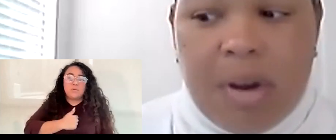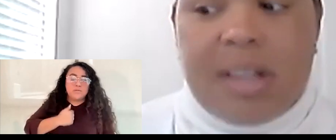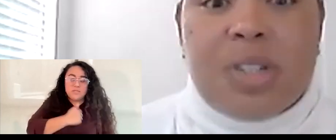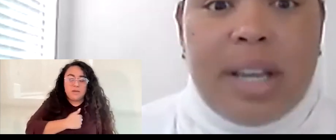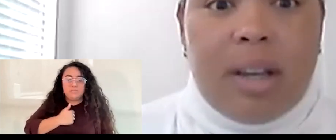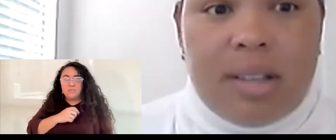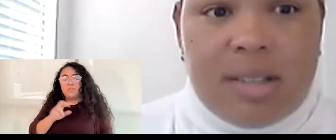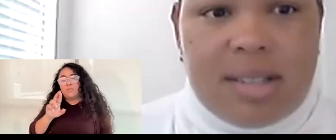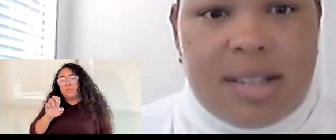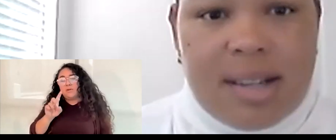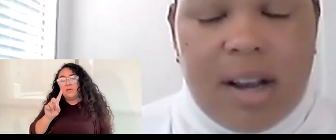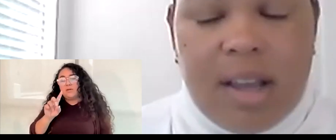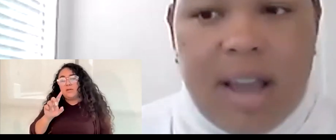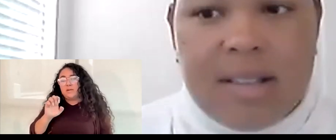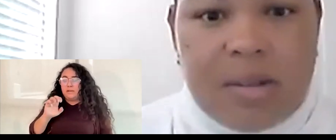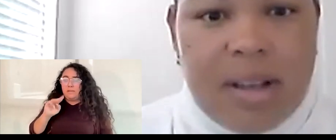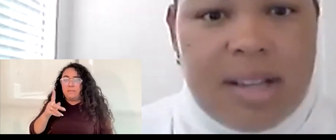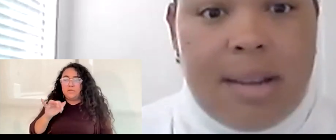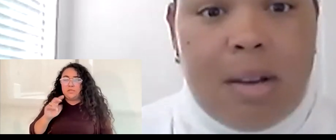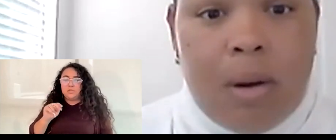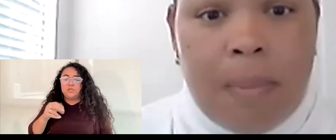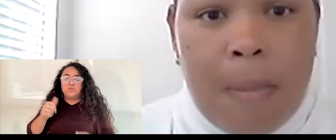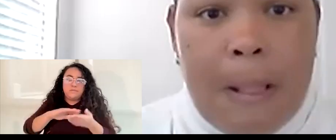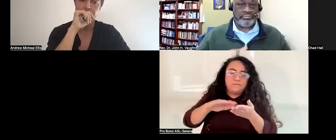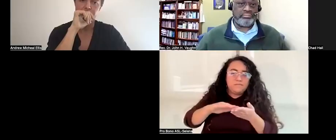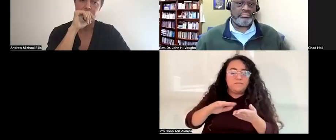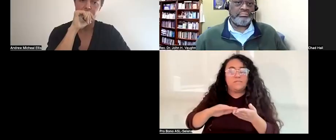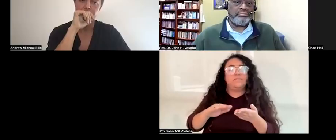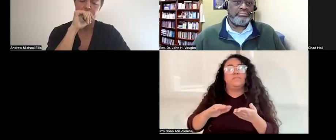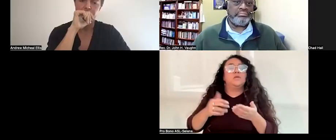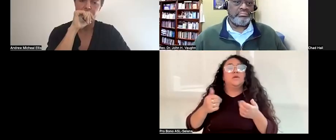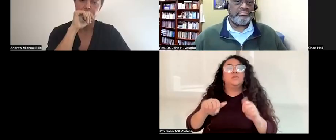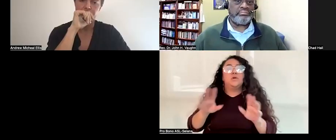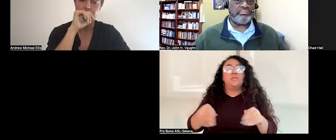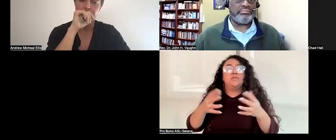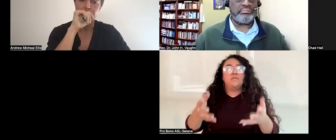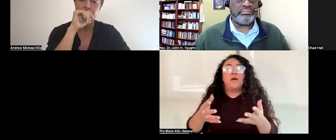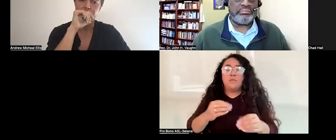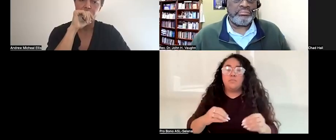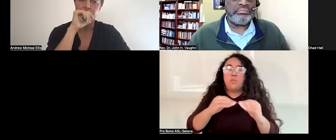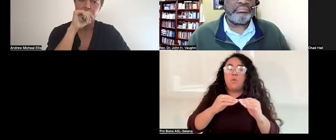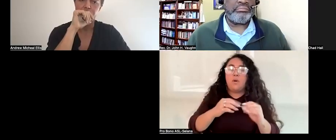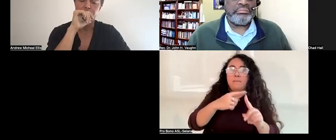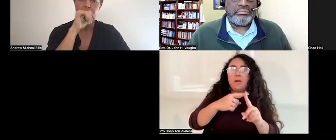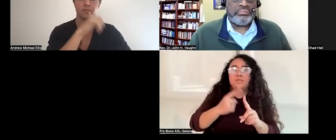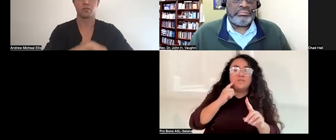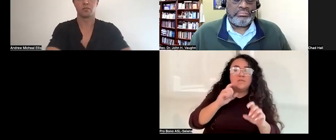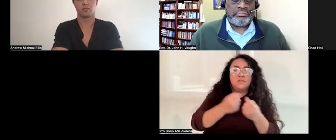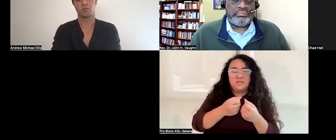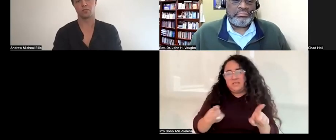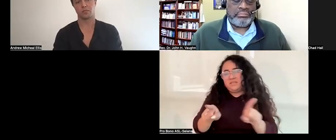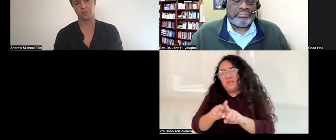and to bring as much healing into society as I did harm. Thank you so much for that. You know, you're talking